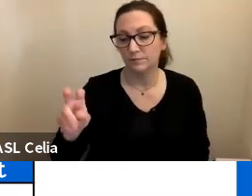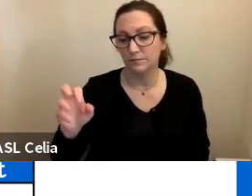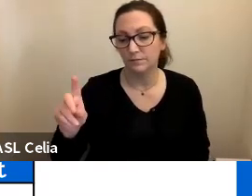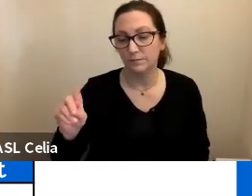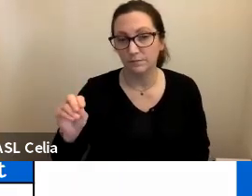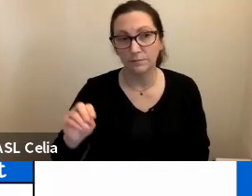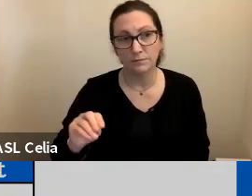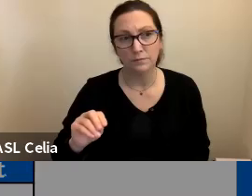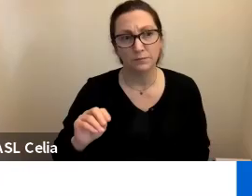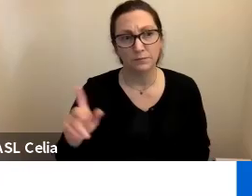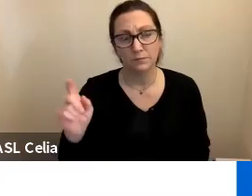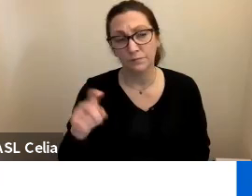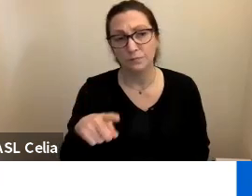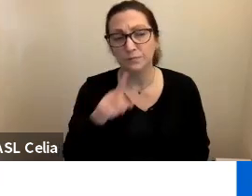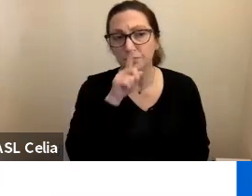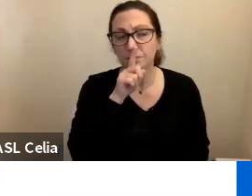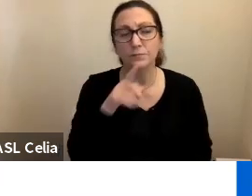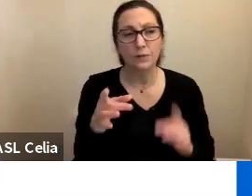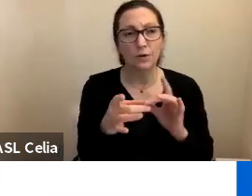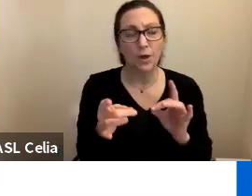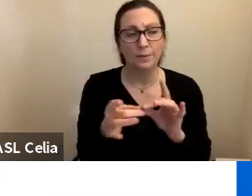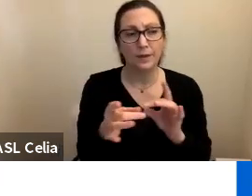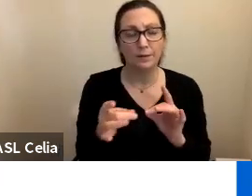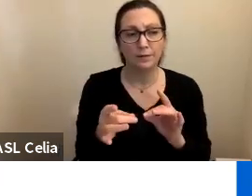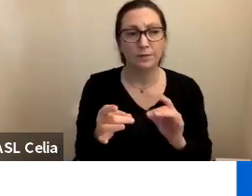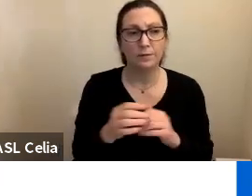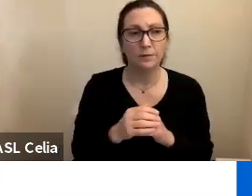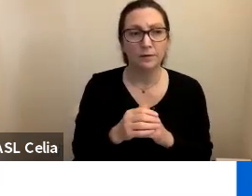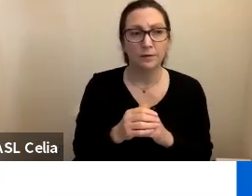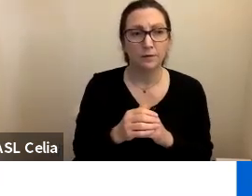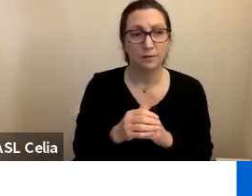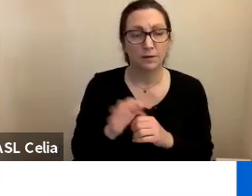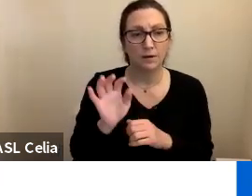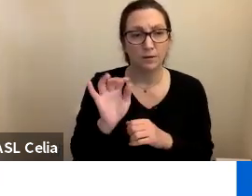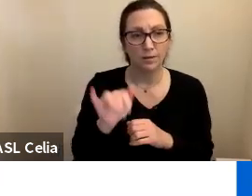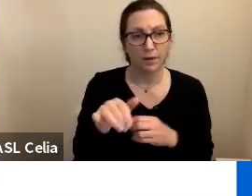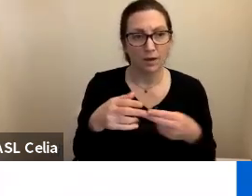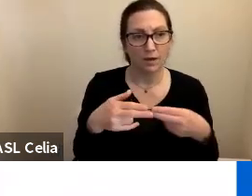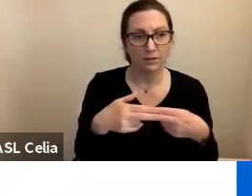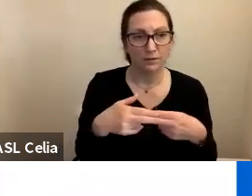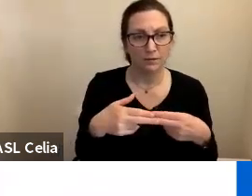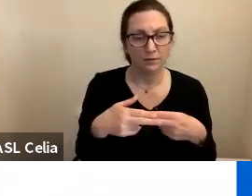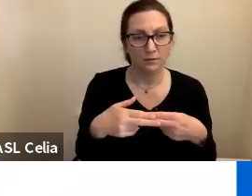the previous slide, Ms. Roberts. This is actually a